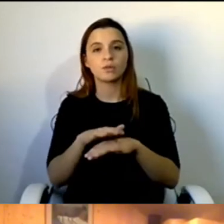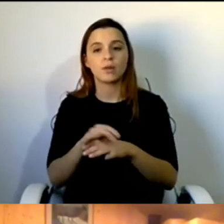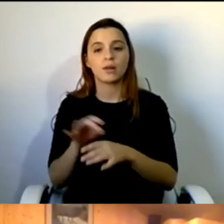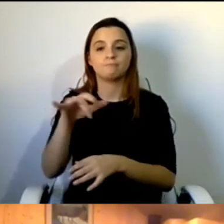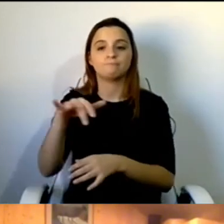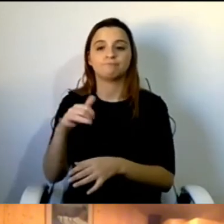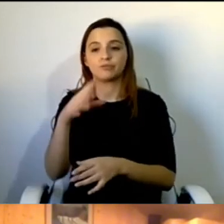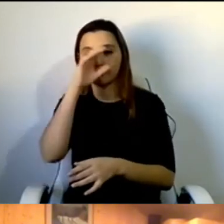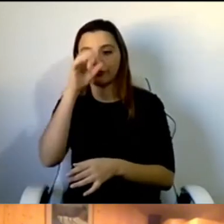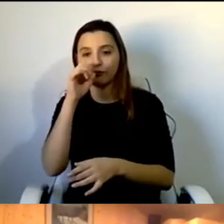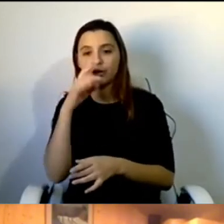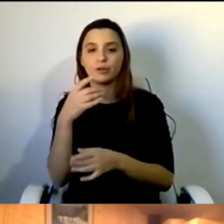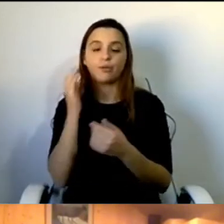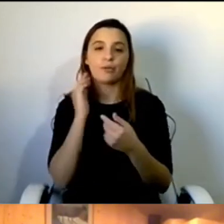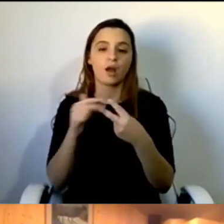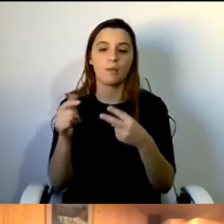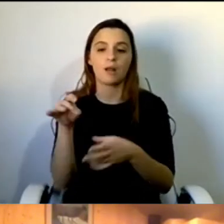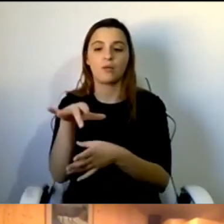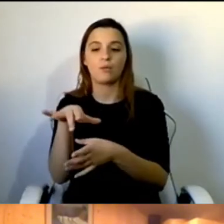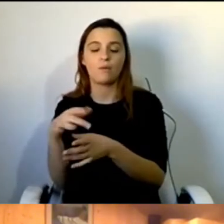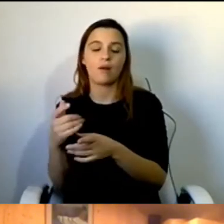it was, I checked today, it's